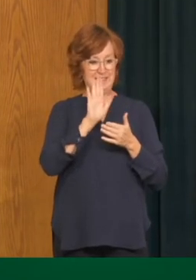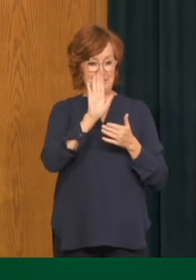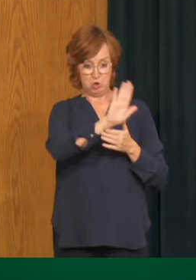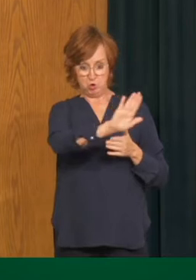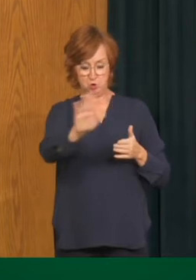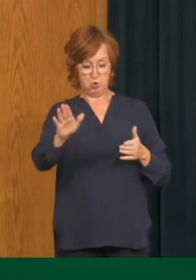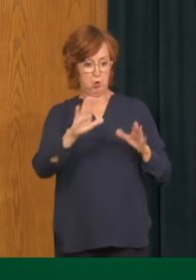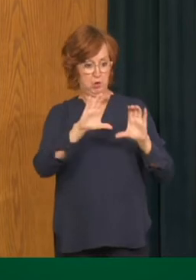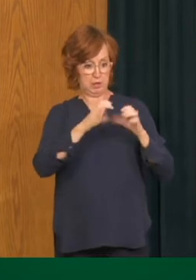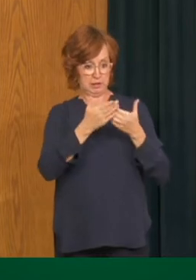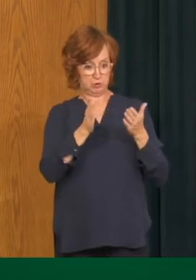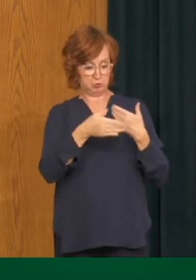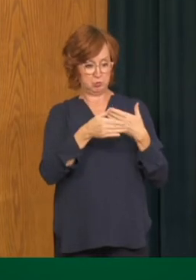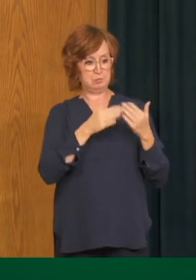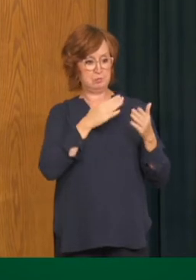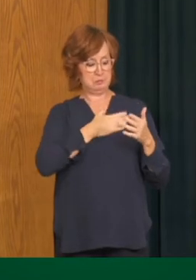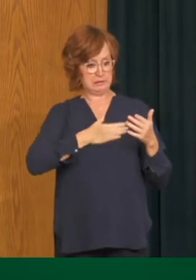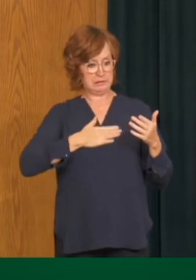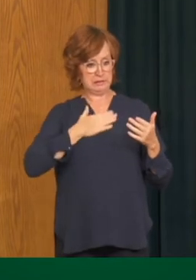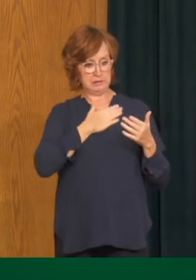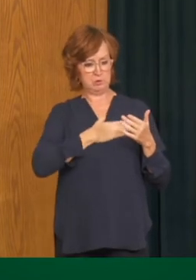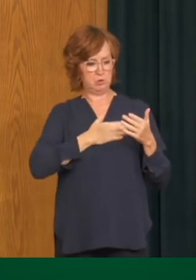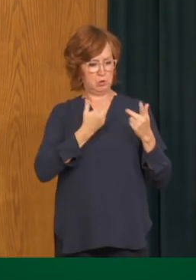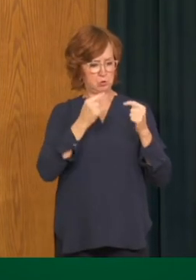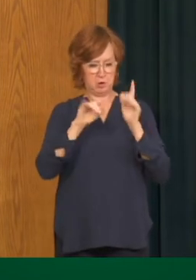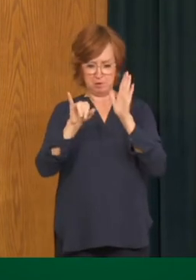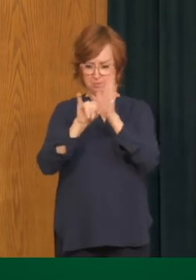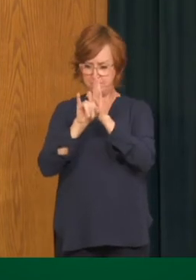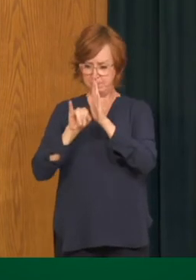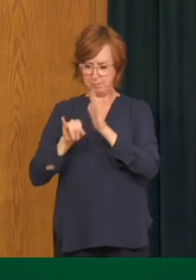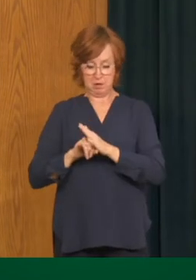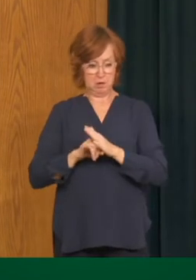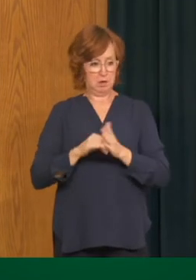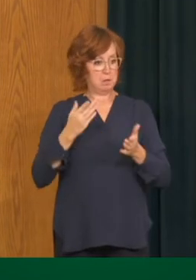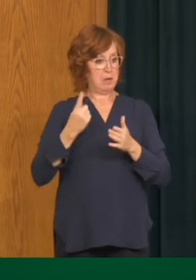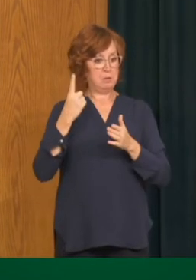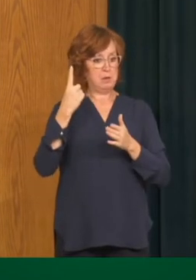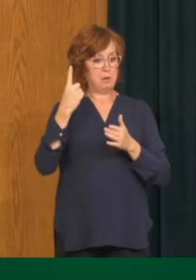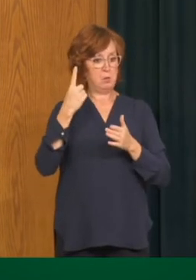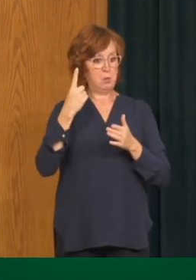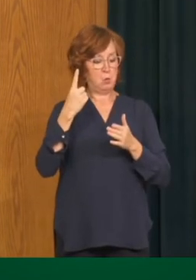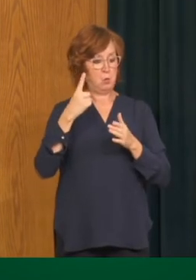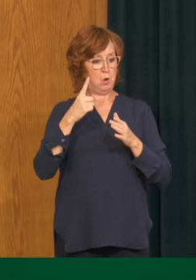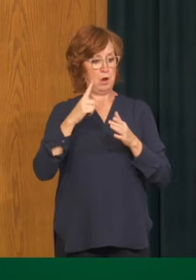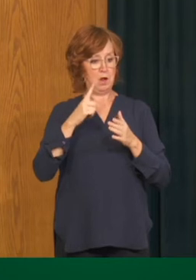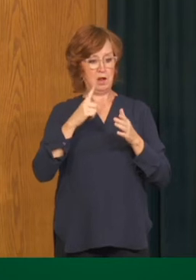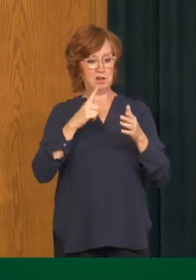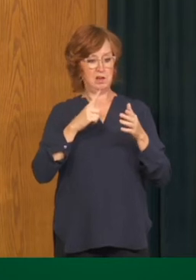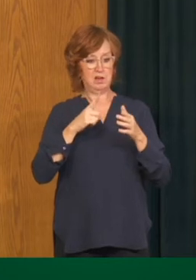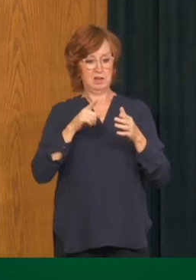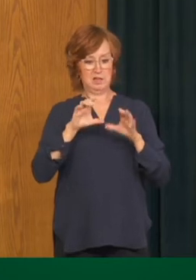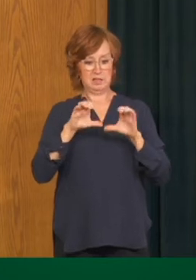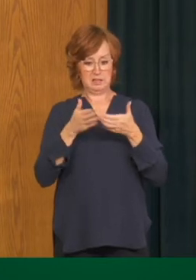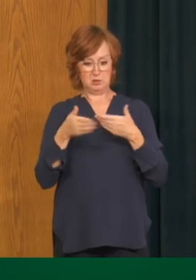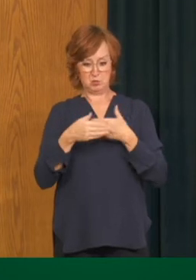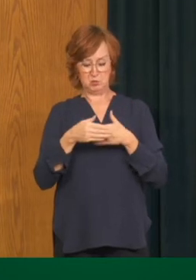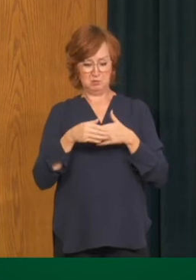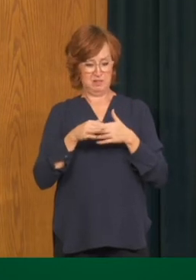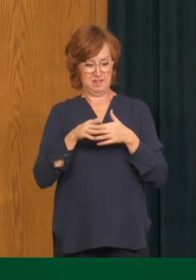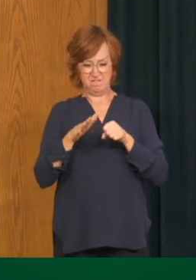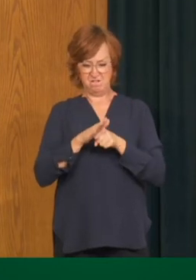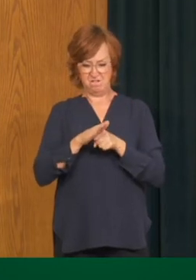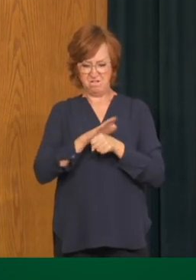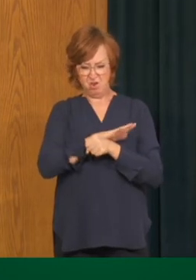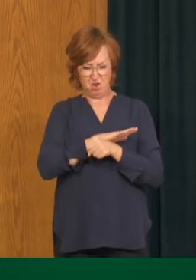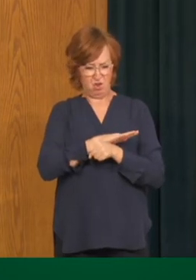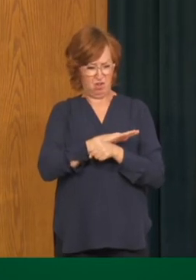see a larger class size in a particular school. And then a mile away, there may be a school that has some available capacity.